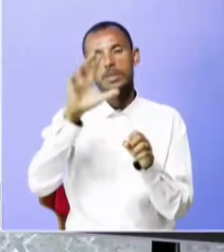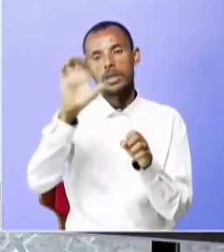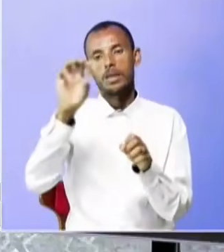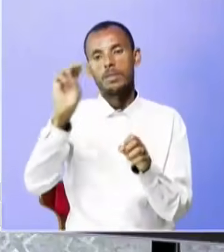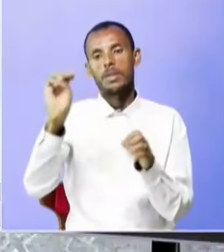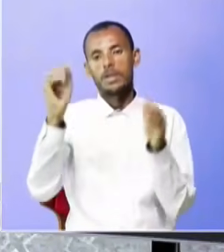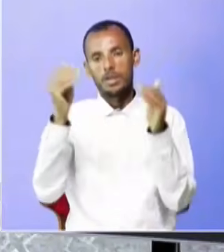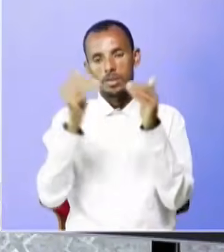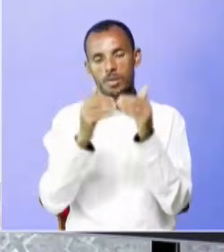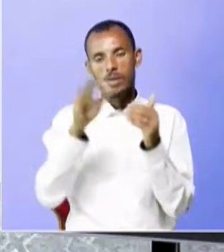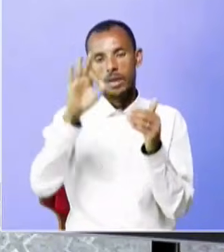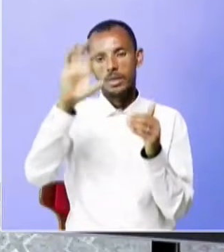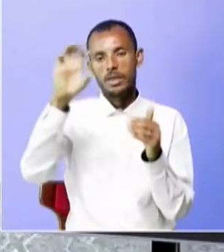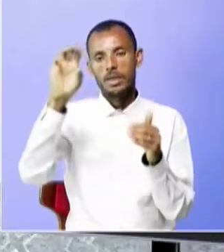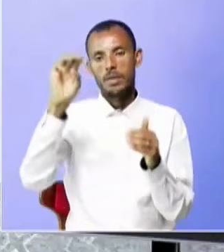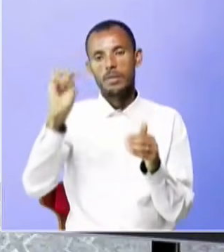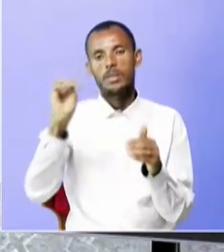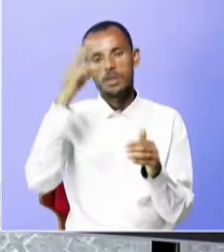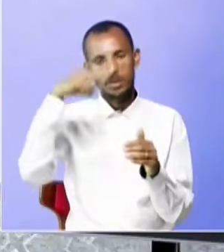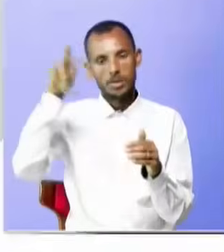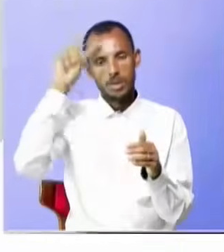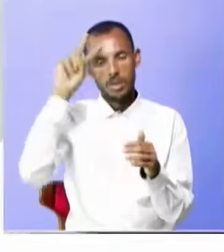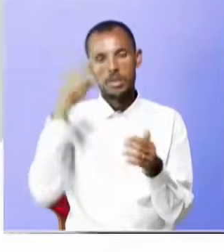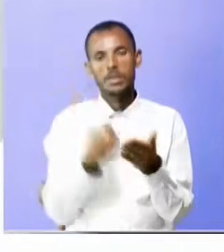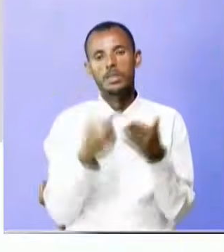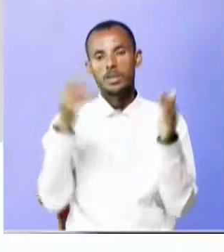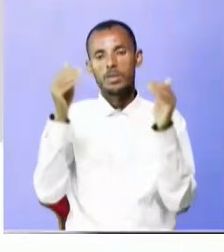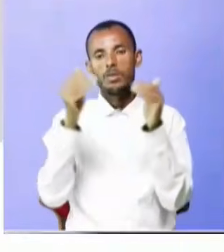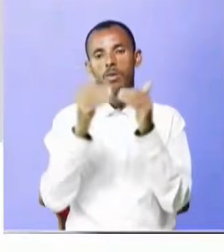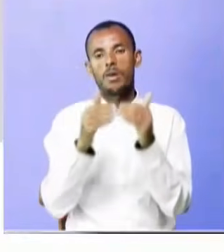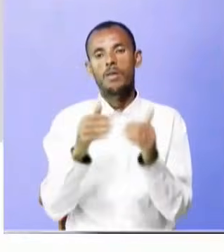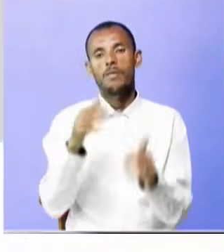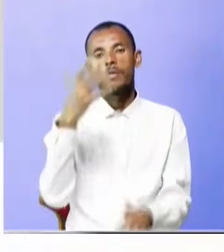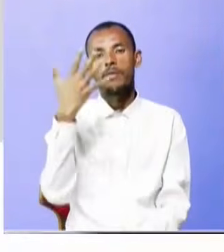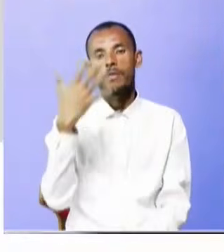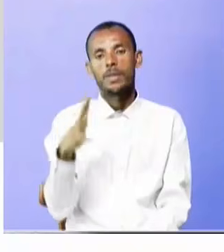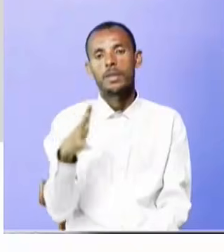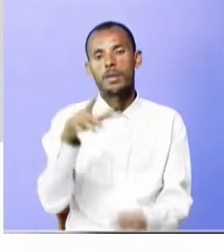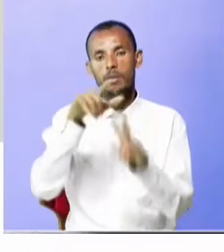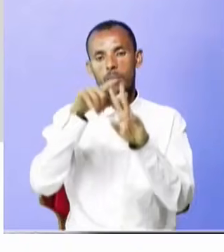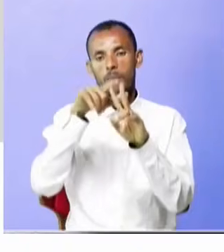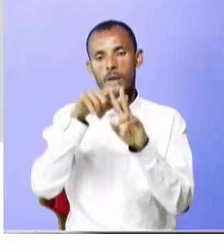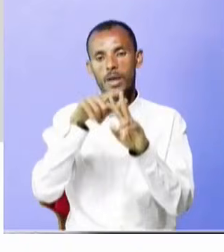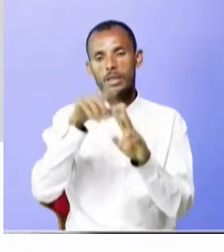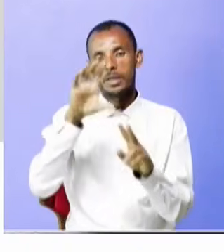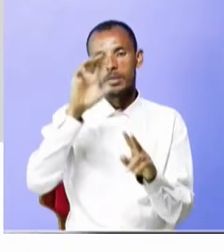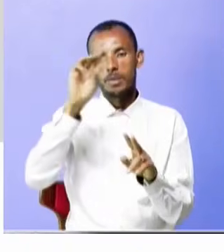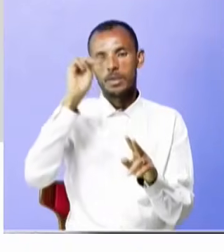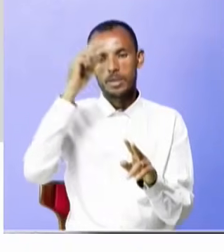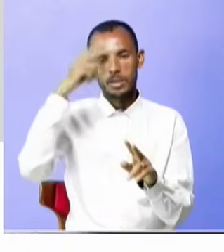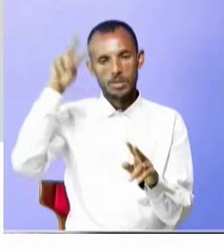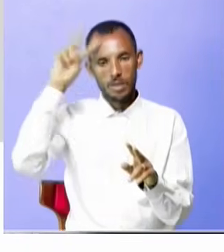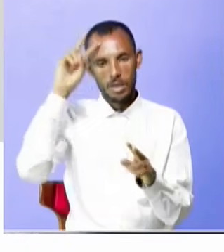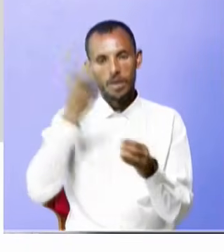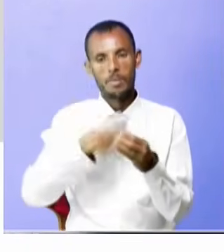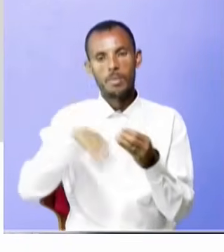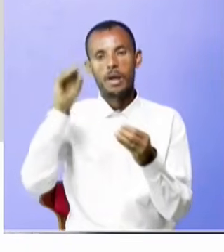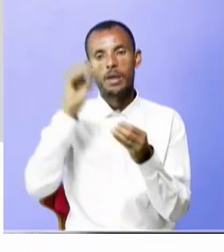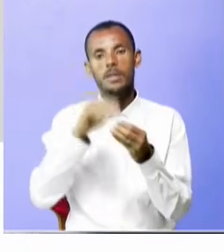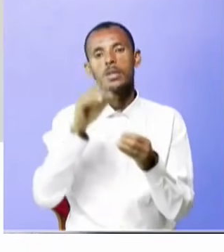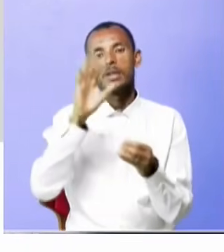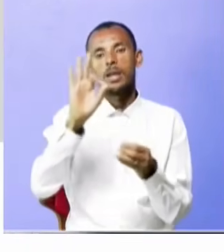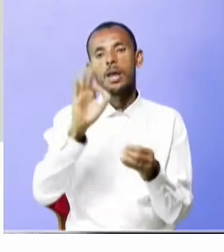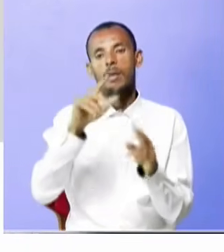is 9 centimeter square. So this becomes 15 pi centimeter square plus